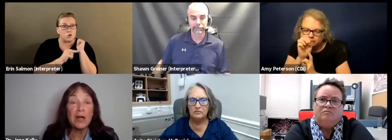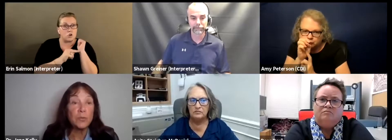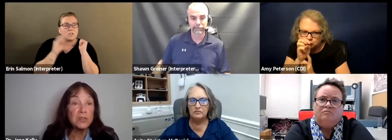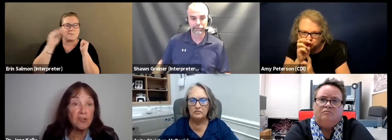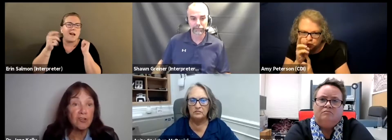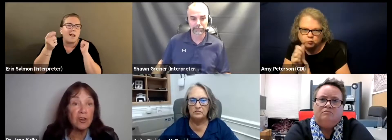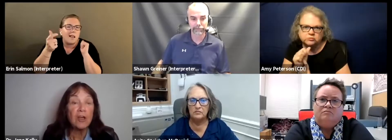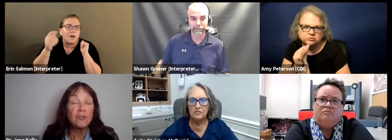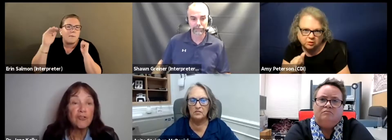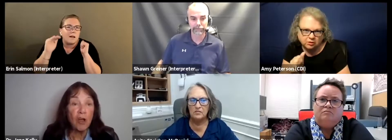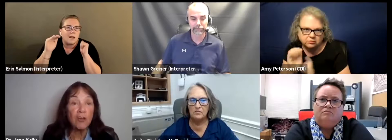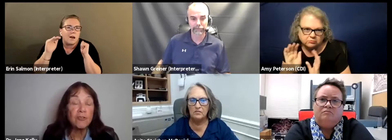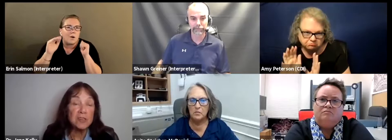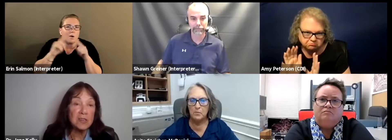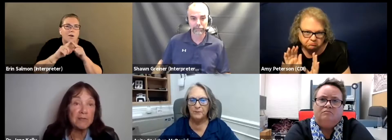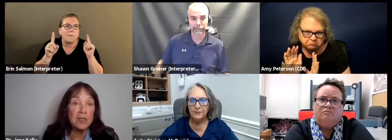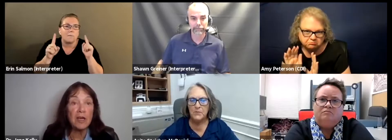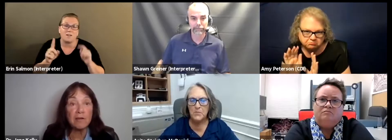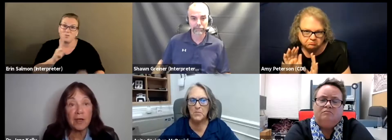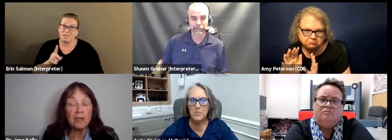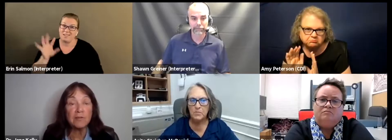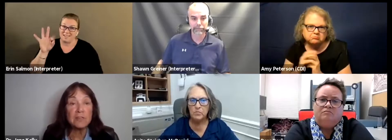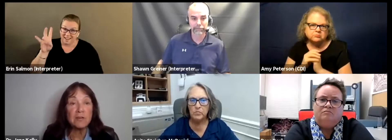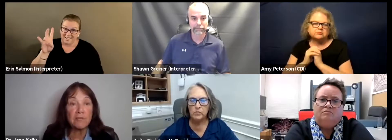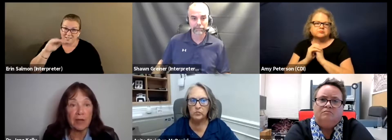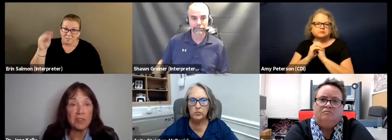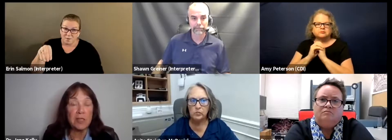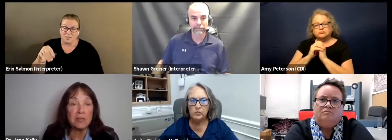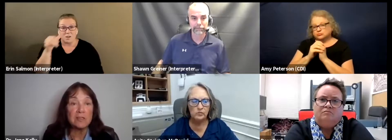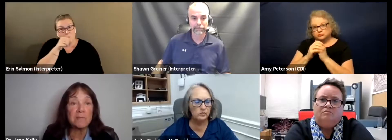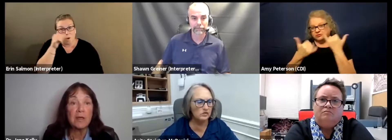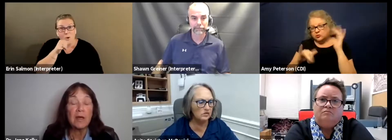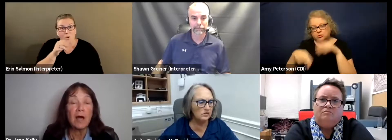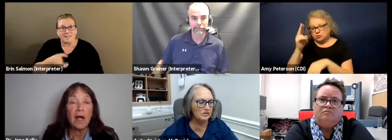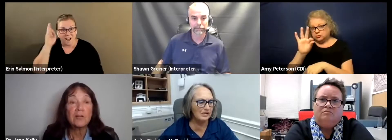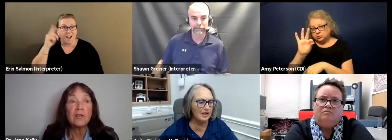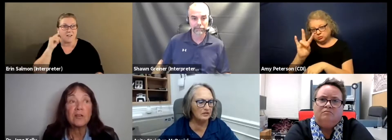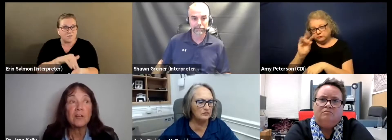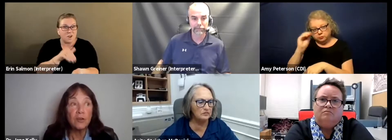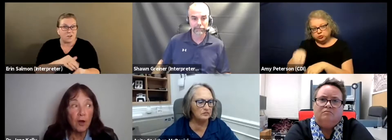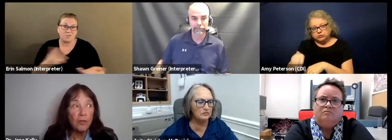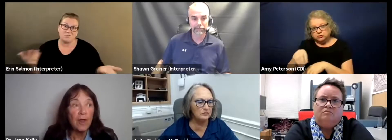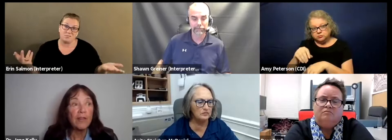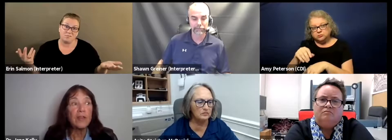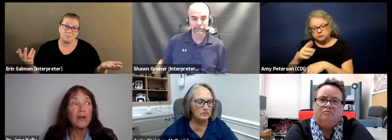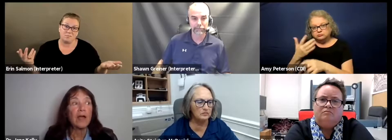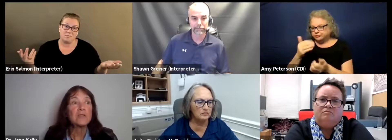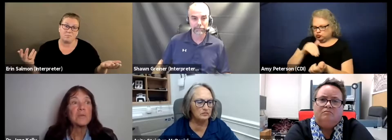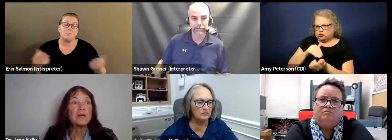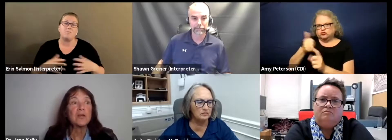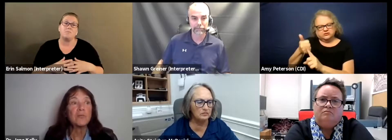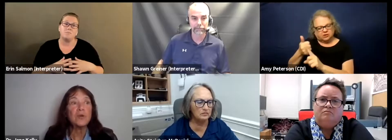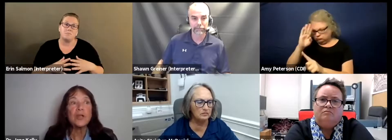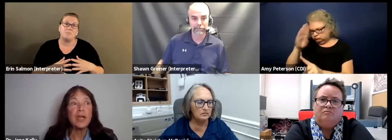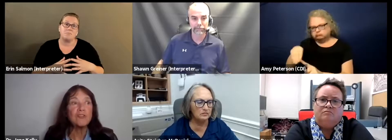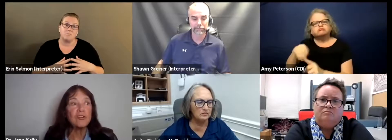in a better position to judge the safety and effectiveness of vaccines? I know that there has